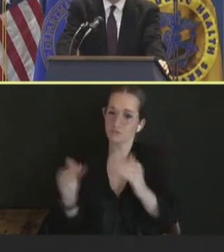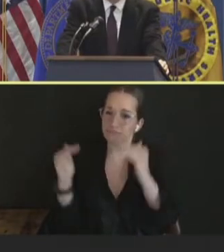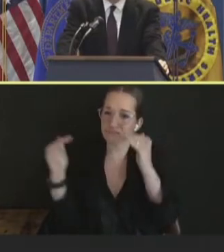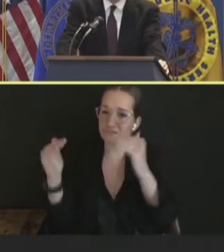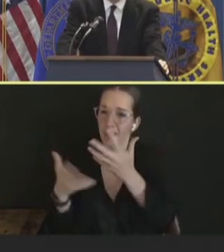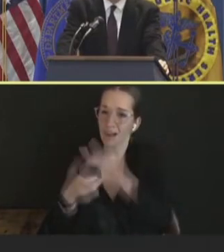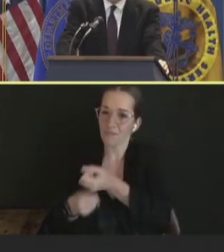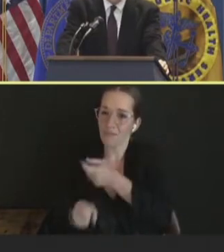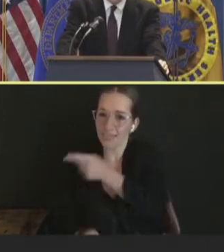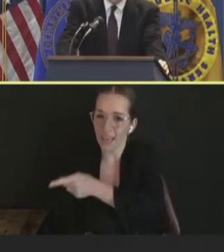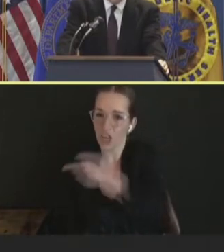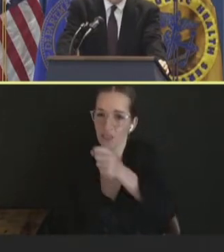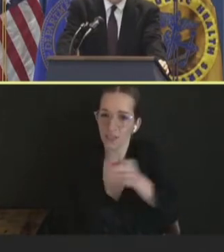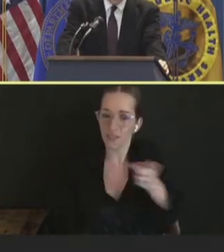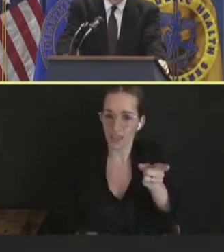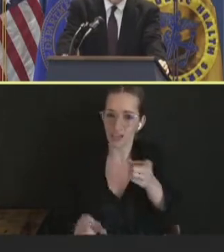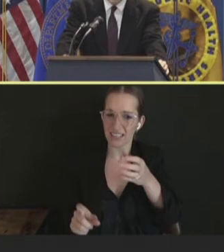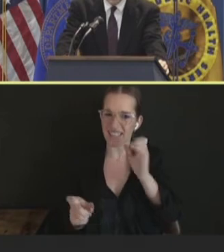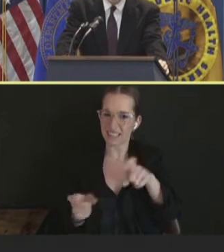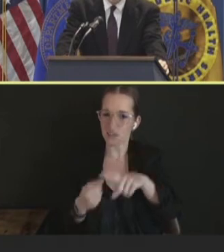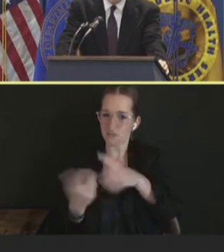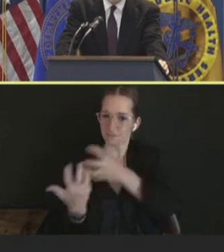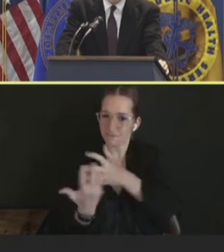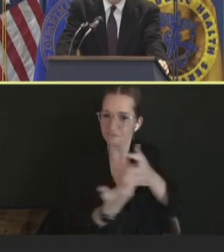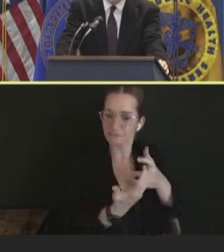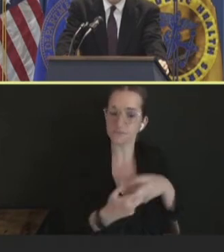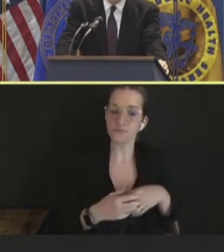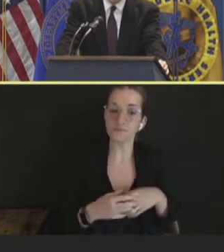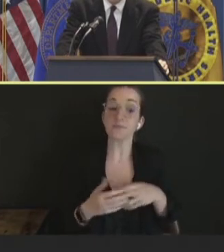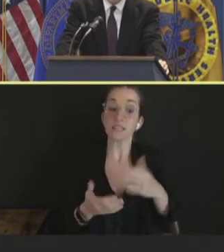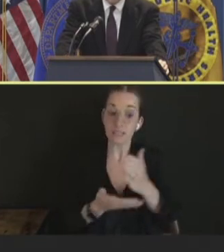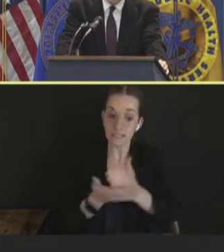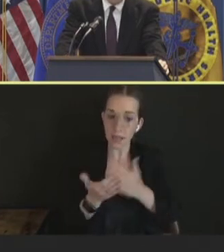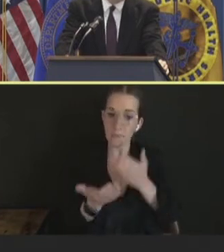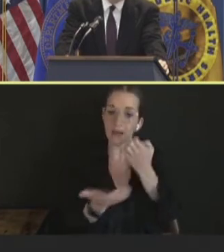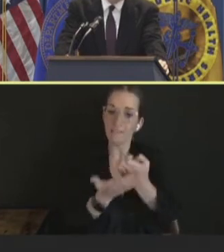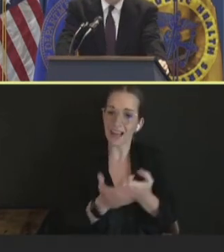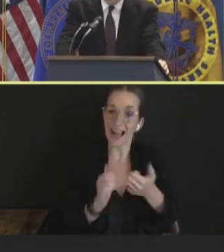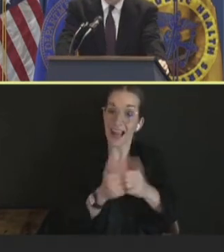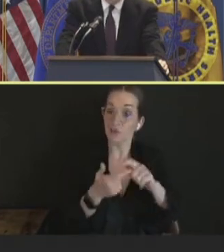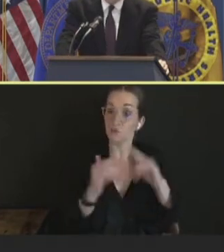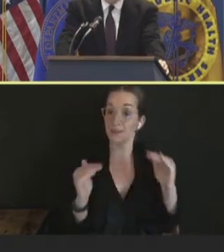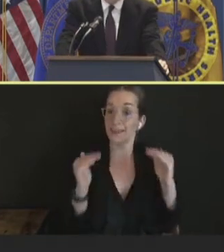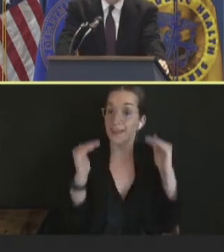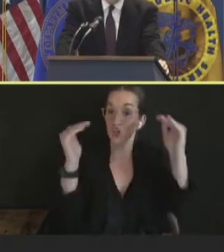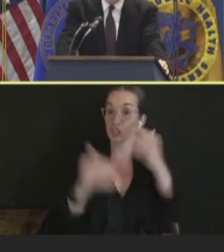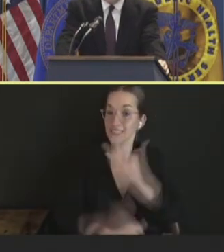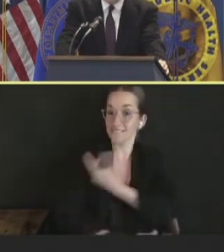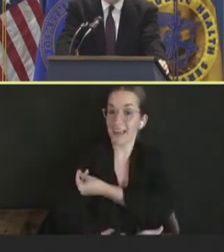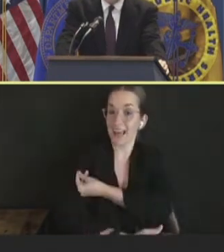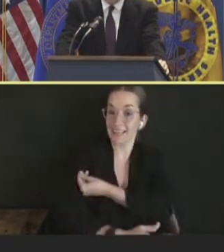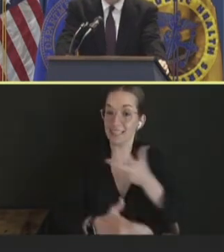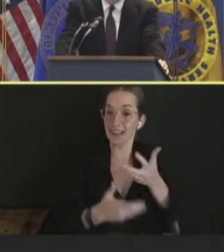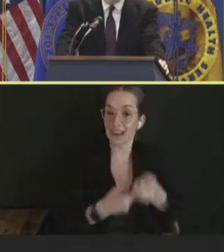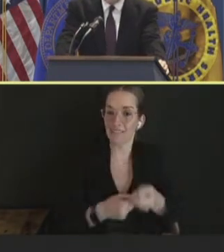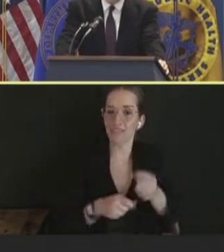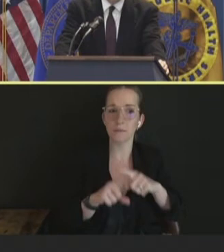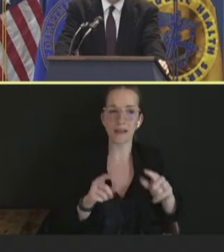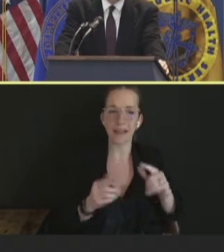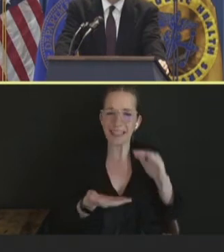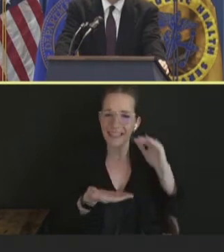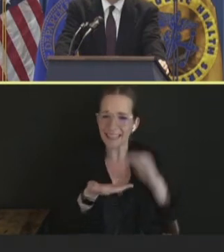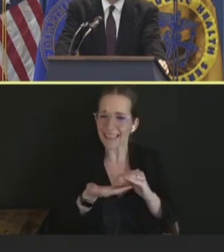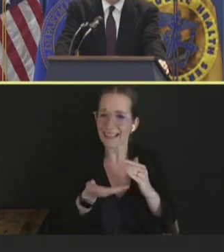is some evidence that exists on ways to increase vaccine confidence, but little evidence is available on whether or